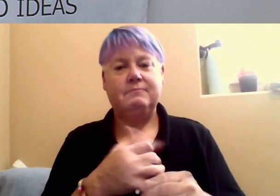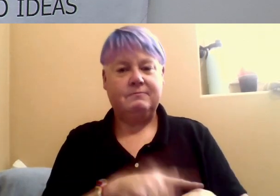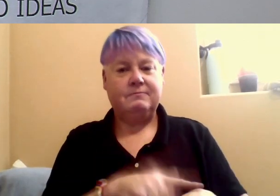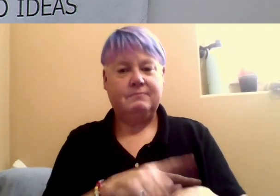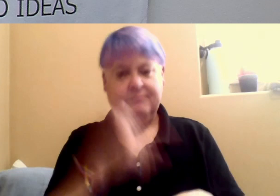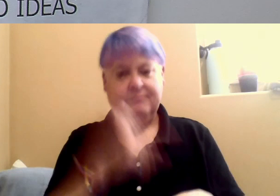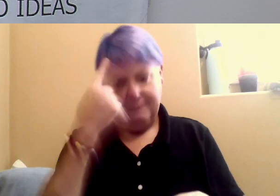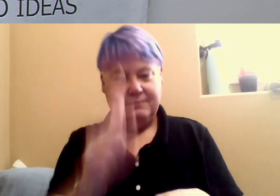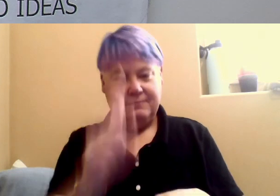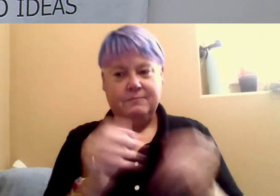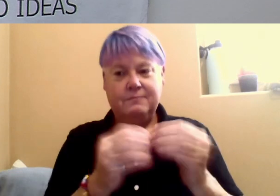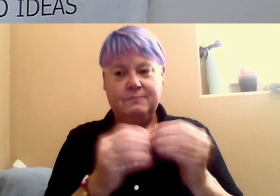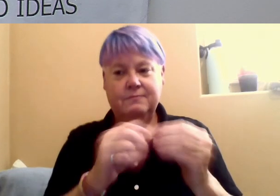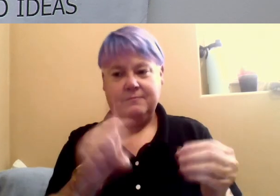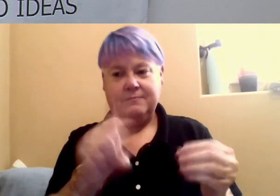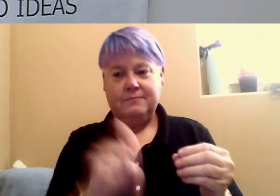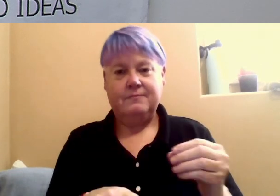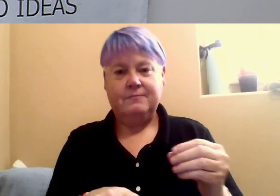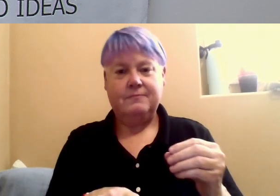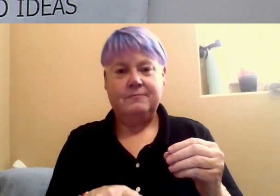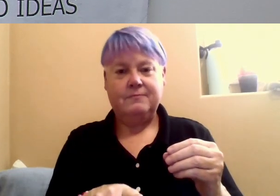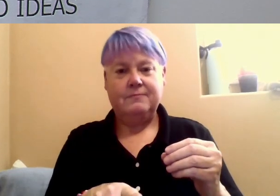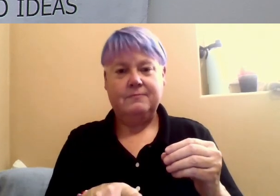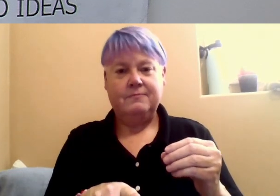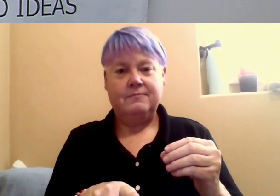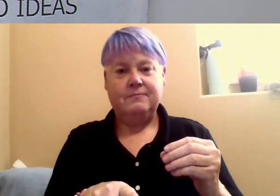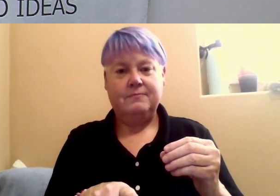just one more question. It's a quick one.